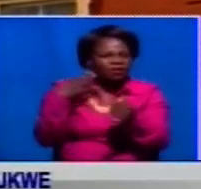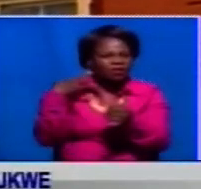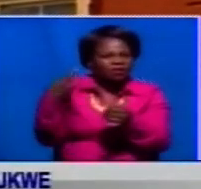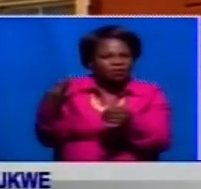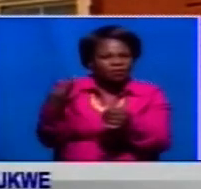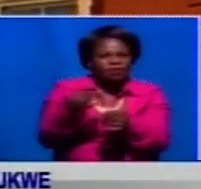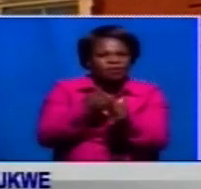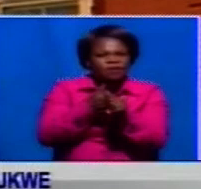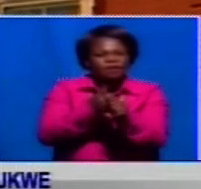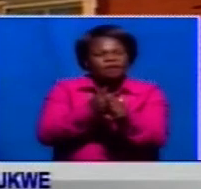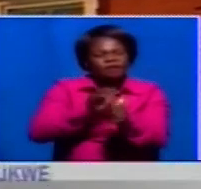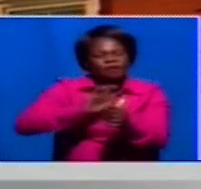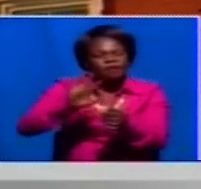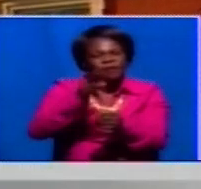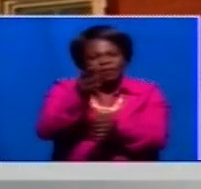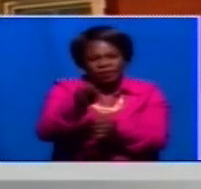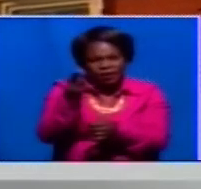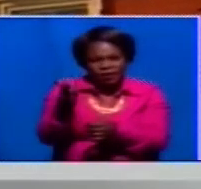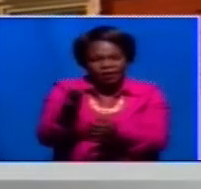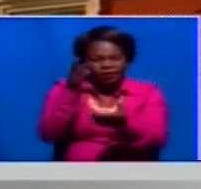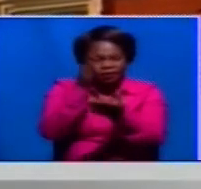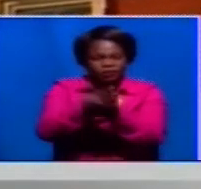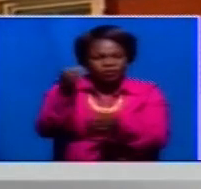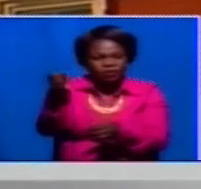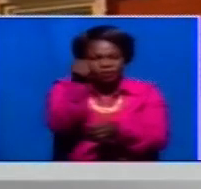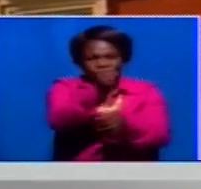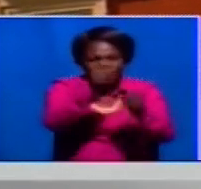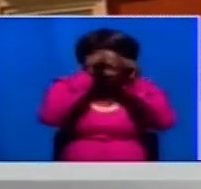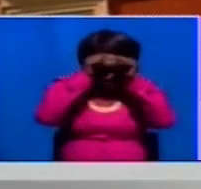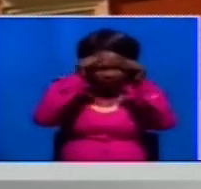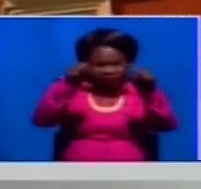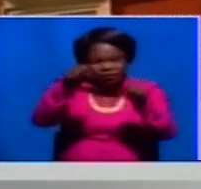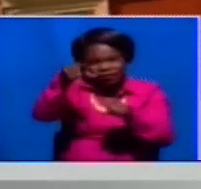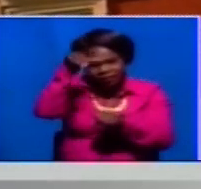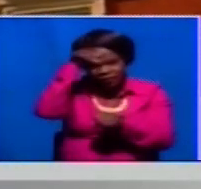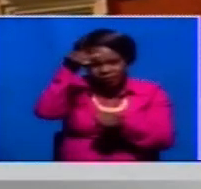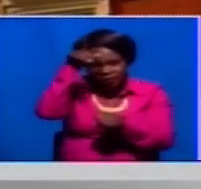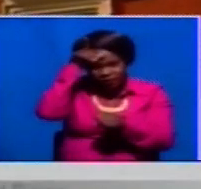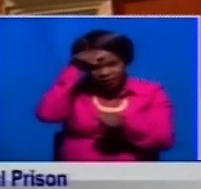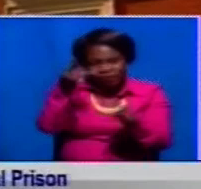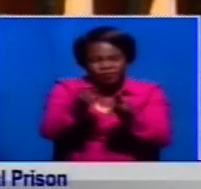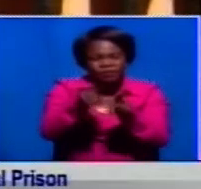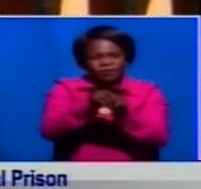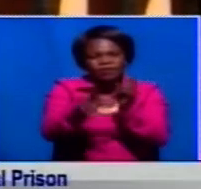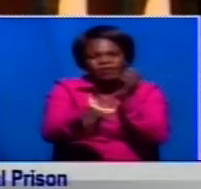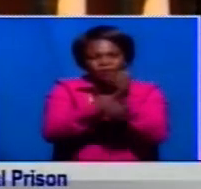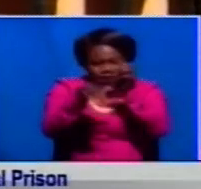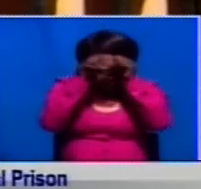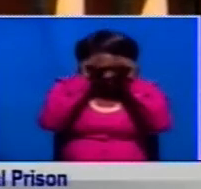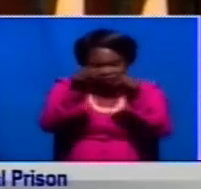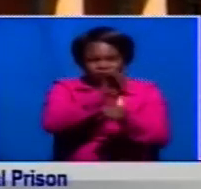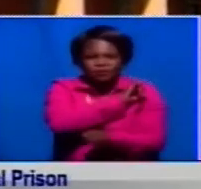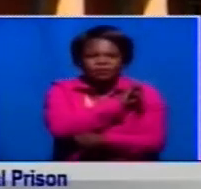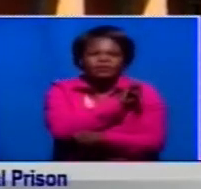for an injunction by Mr. Hichilema to stop the inauguration of President-elect Edgar Lungu and Vice President-elect